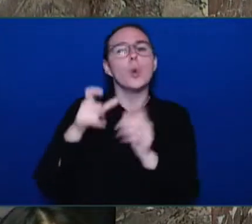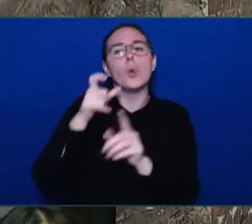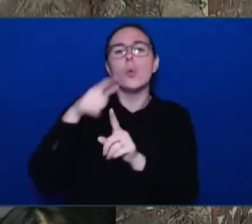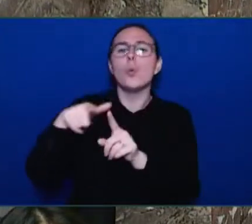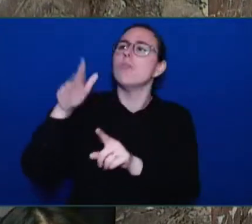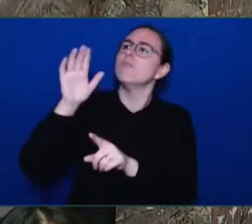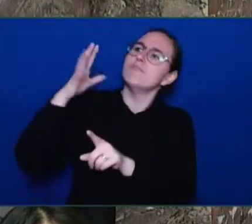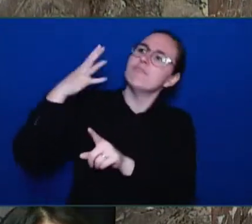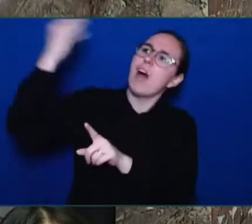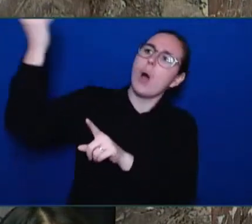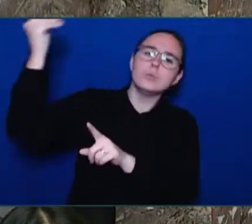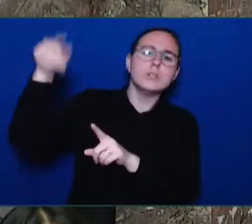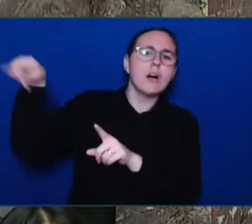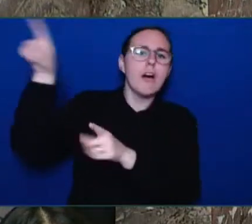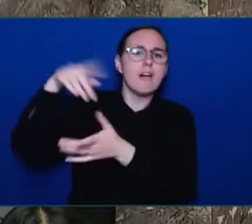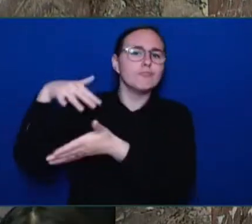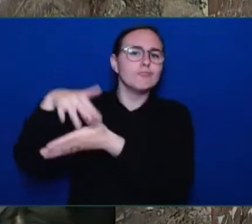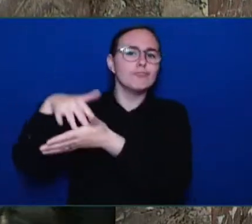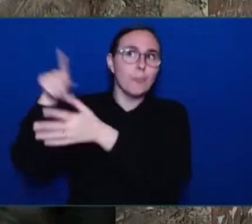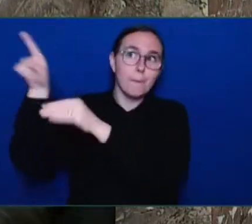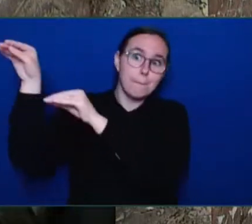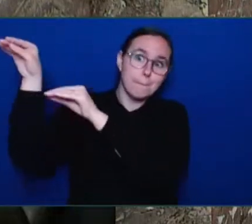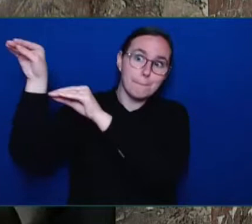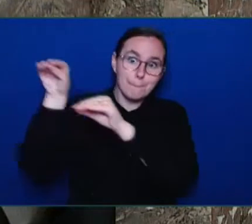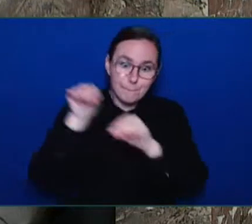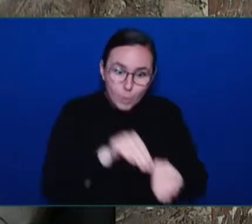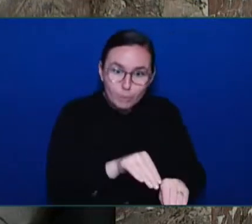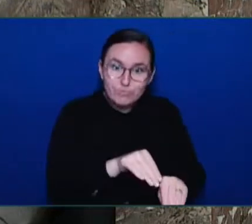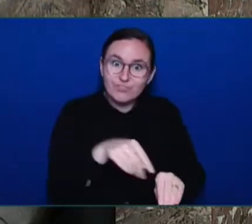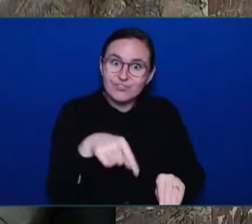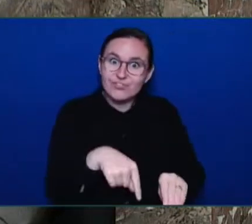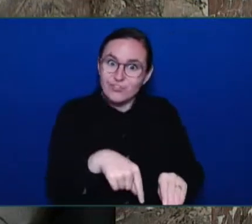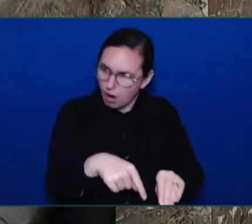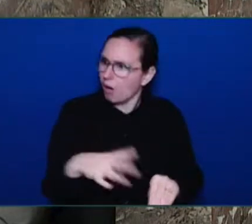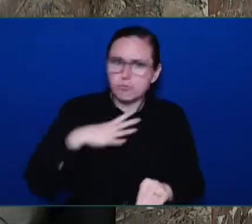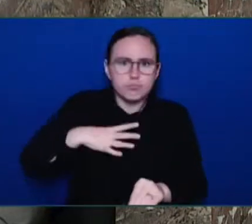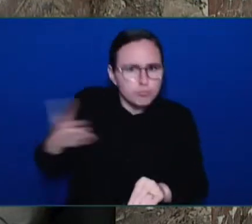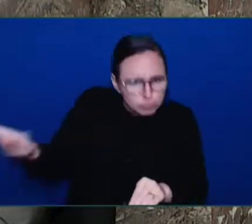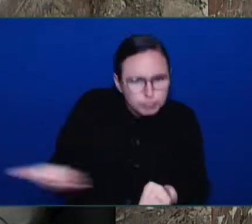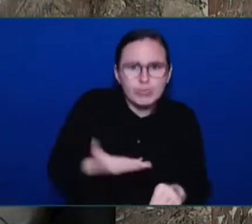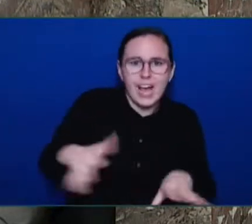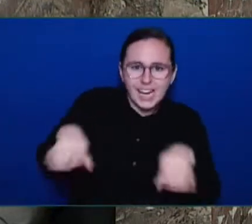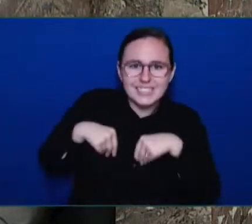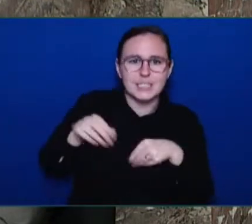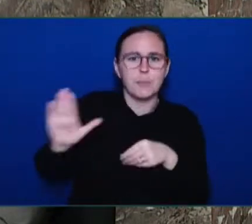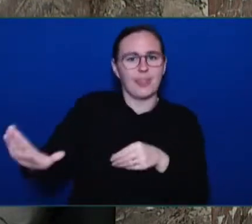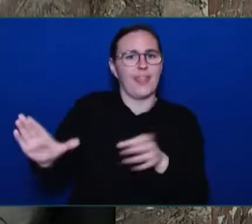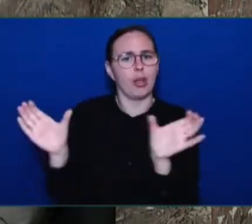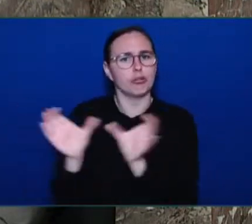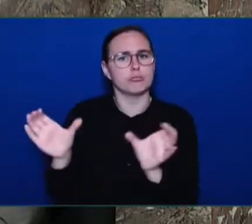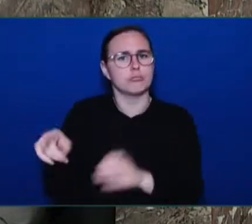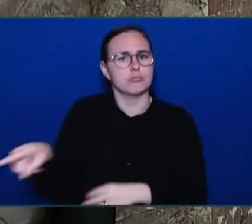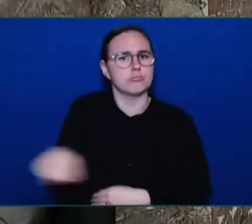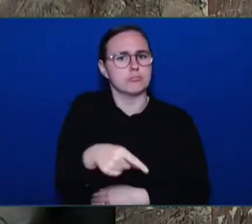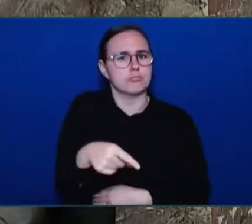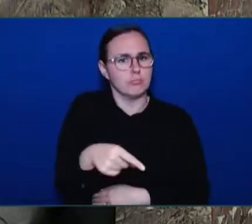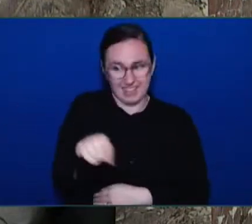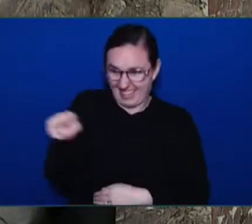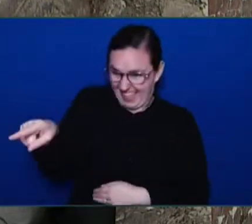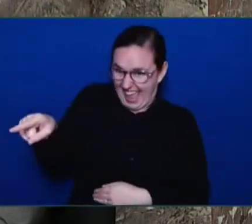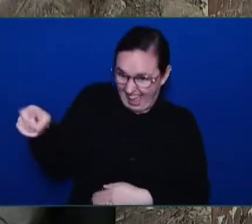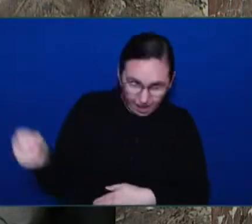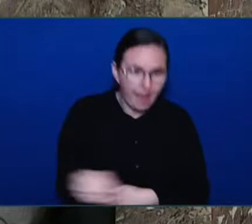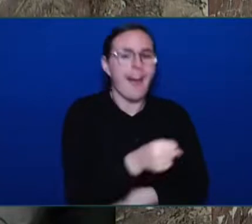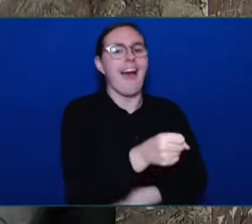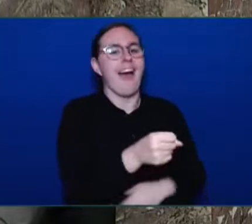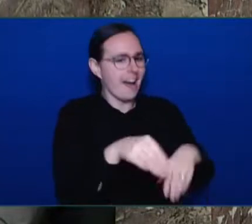get the care now and get care in the future, Honourable Speaker. That's what we're going to continue to do, which is strong action to respond